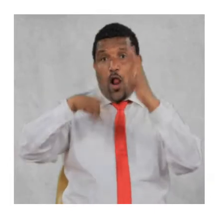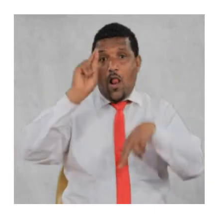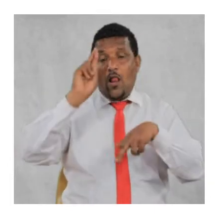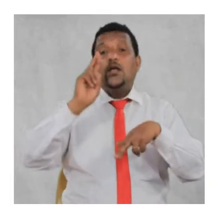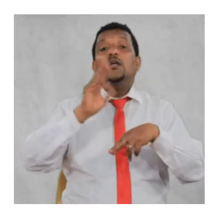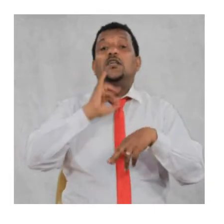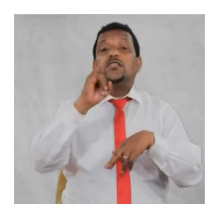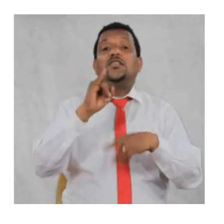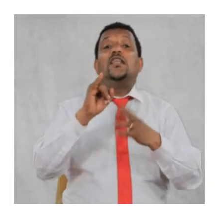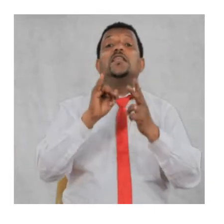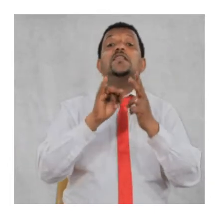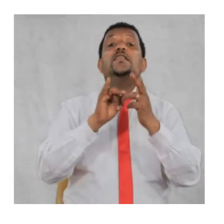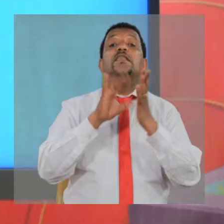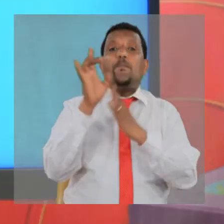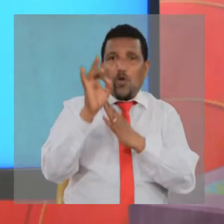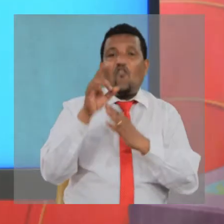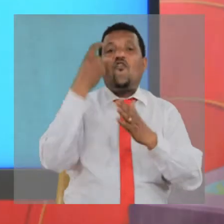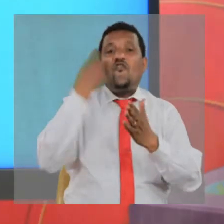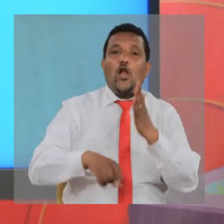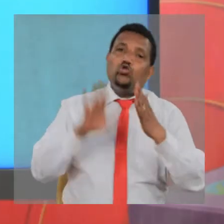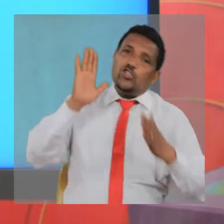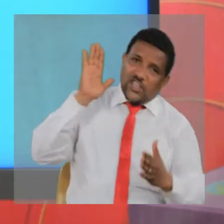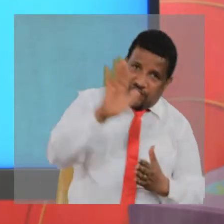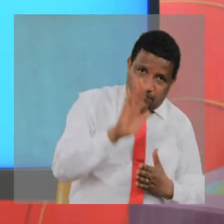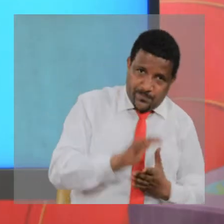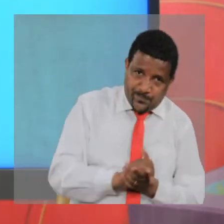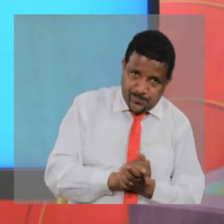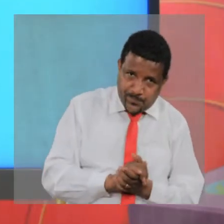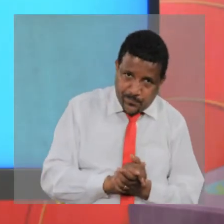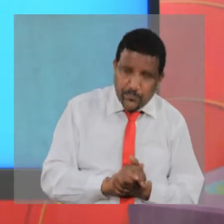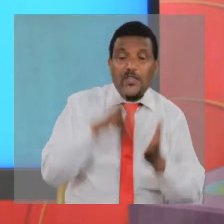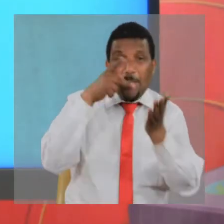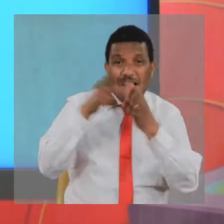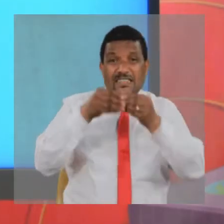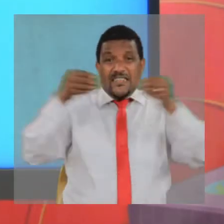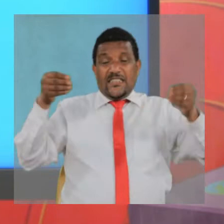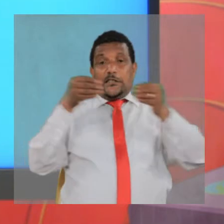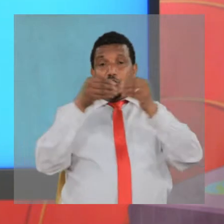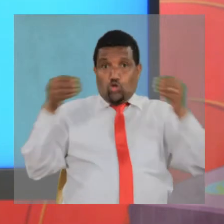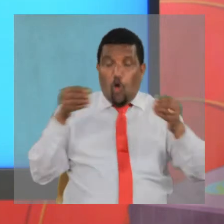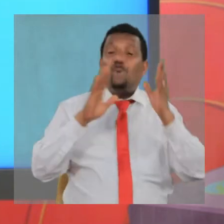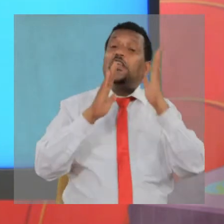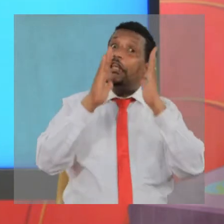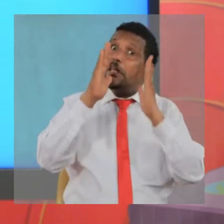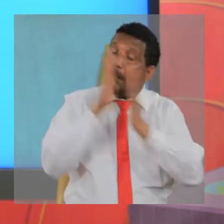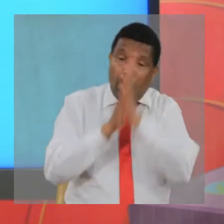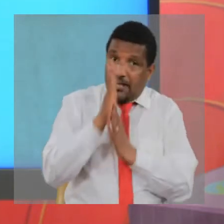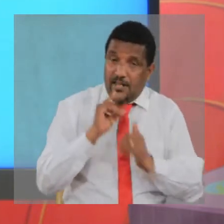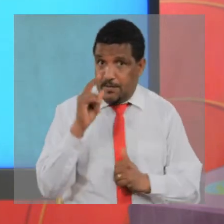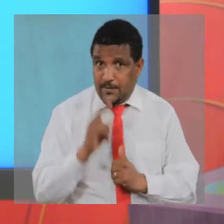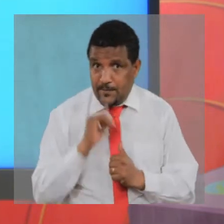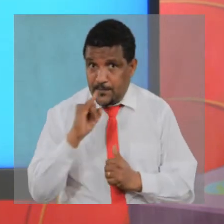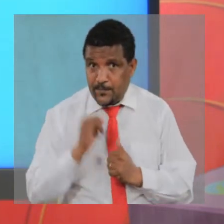the number or the value itself. So, the price elastic of demand is